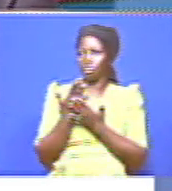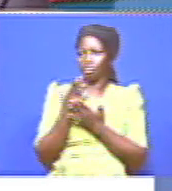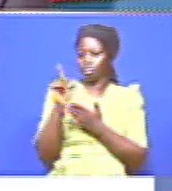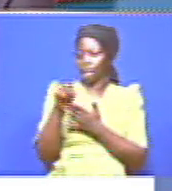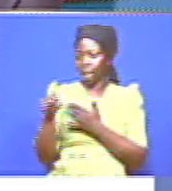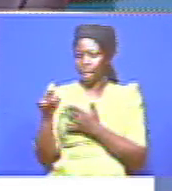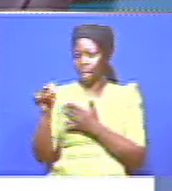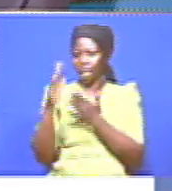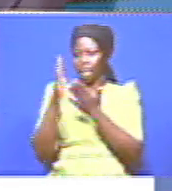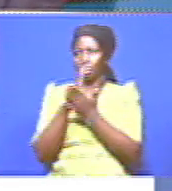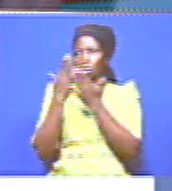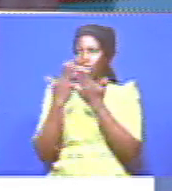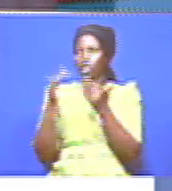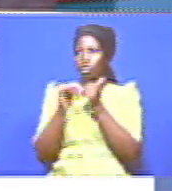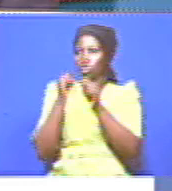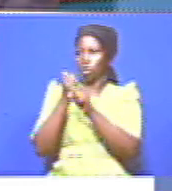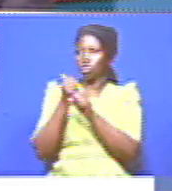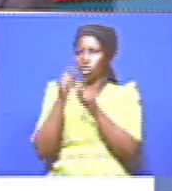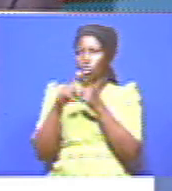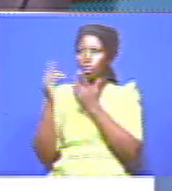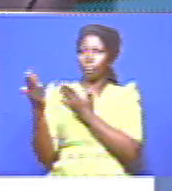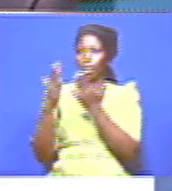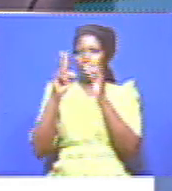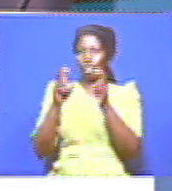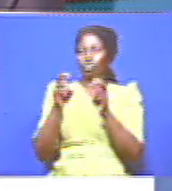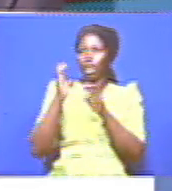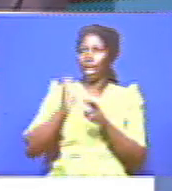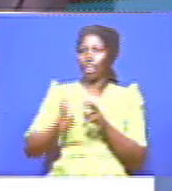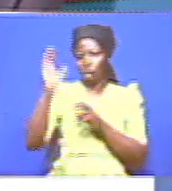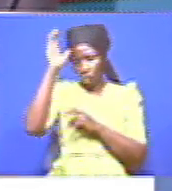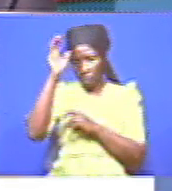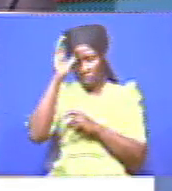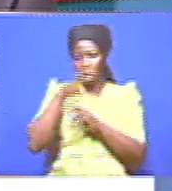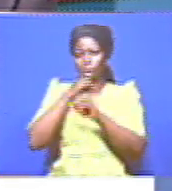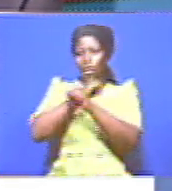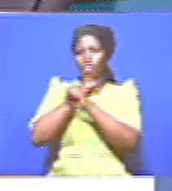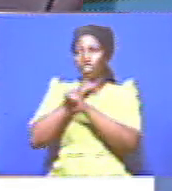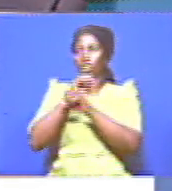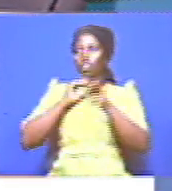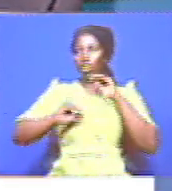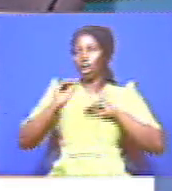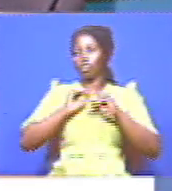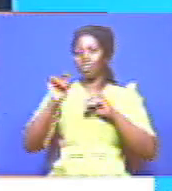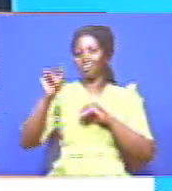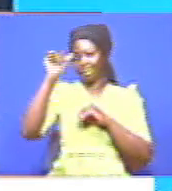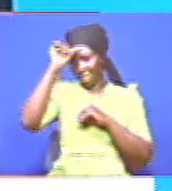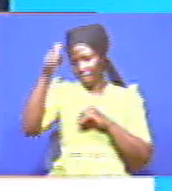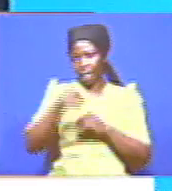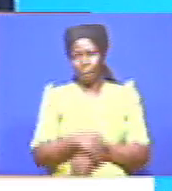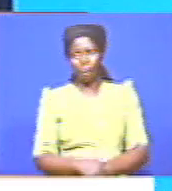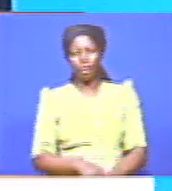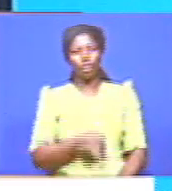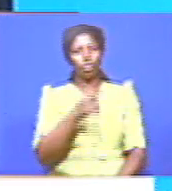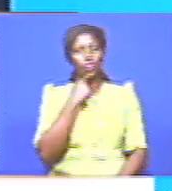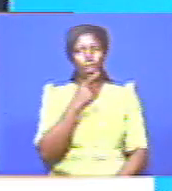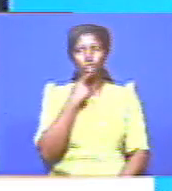aspects that we do in order to bring up the issue of ethical consideration and prevention of corruption. That's brilliant. Now, you mentioned the